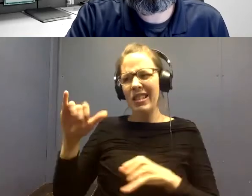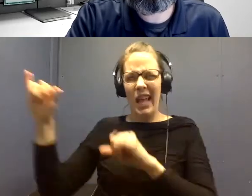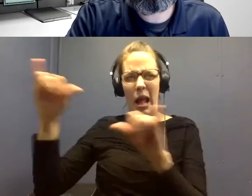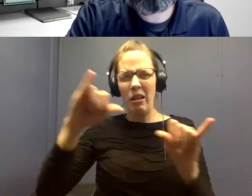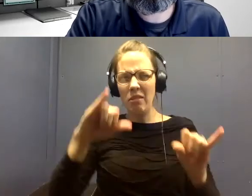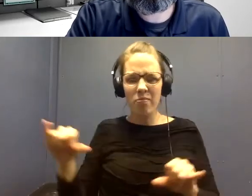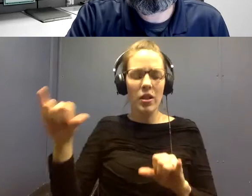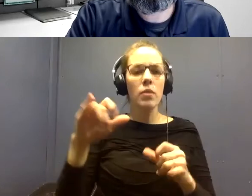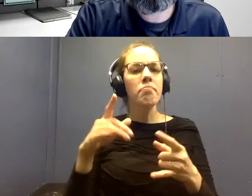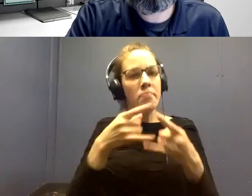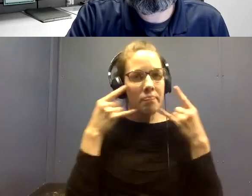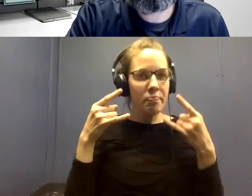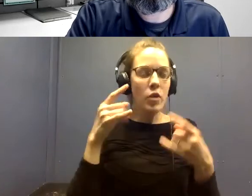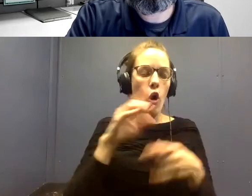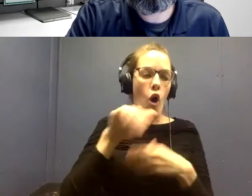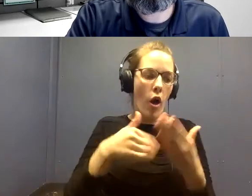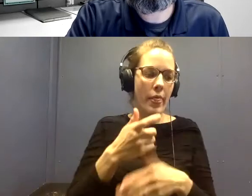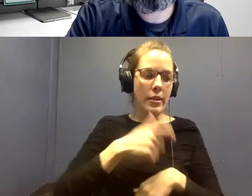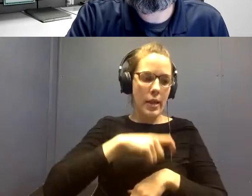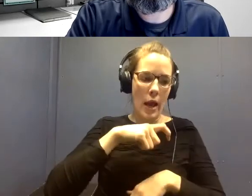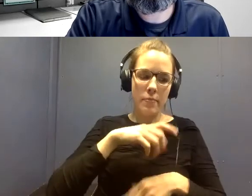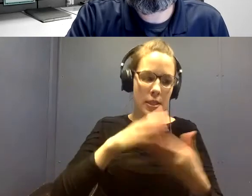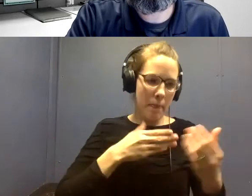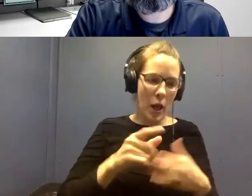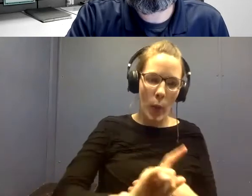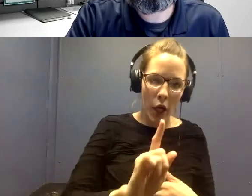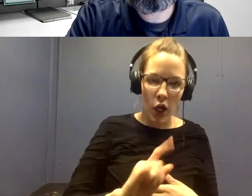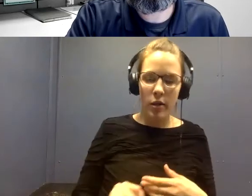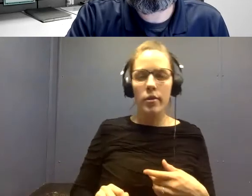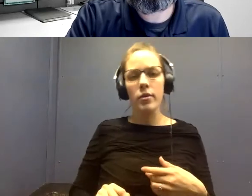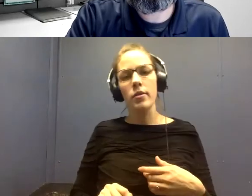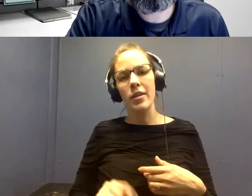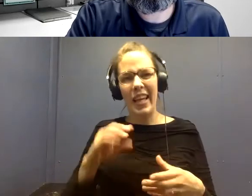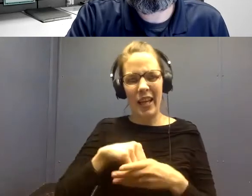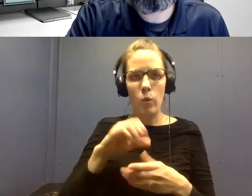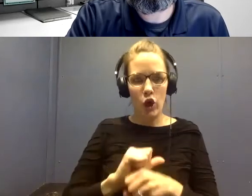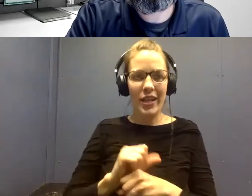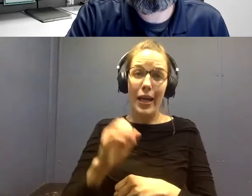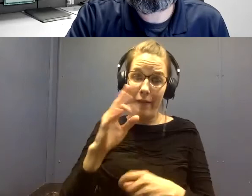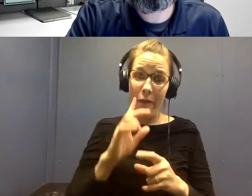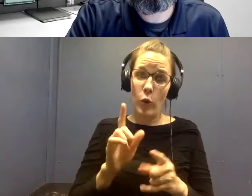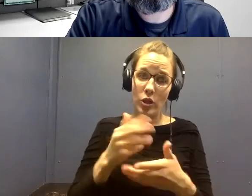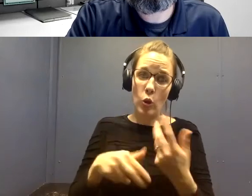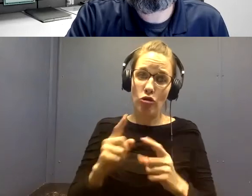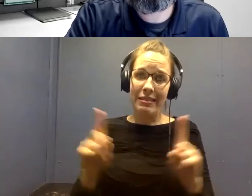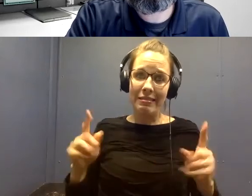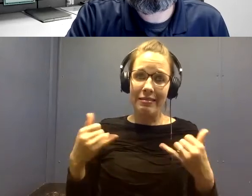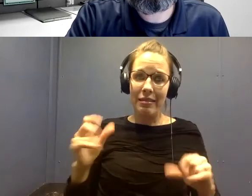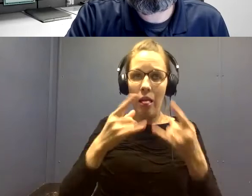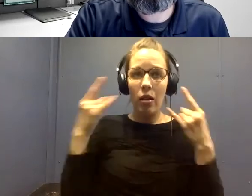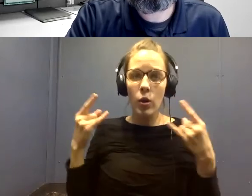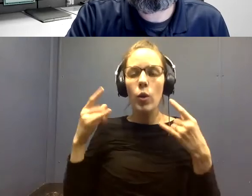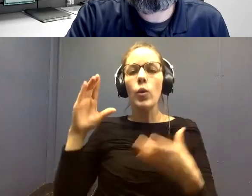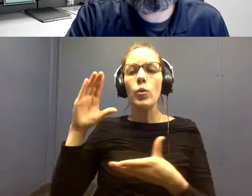facial coverings all the time, shop or office, even when we're able to social distance. We reduced the number of